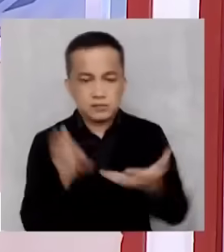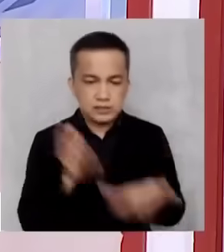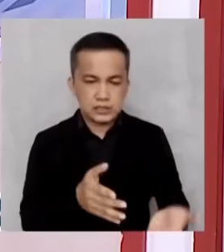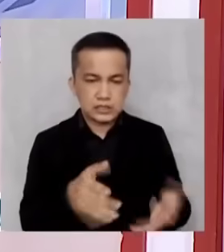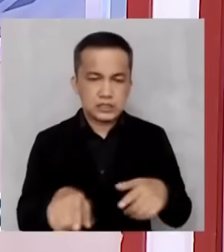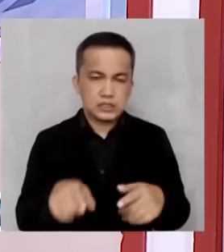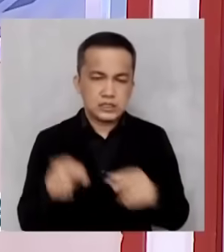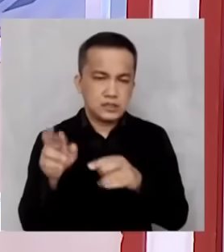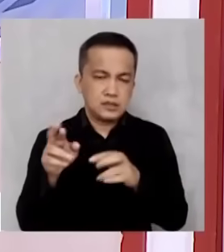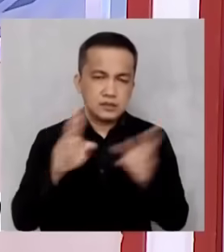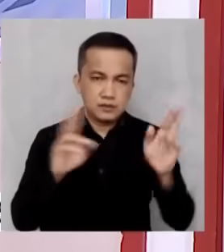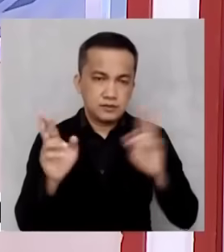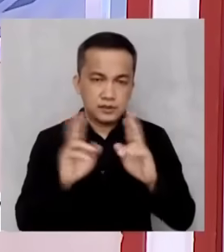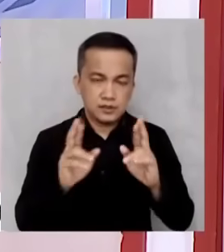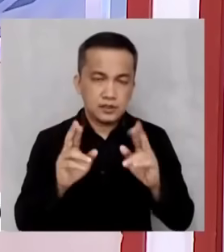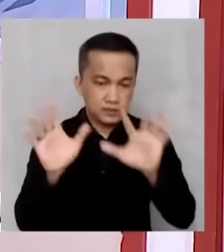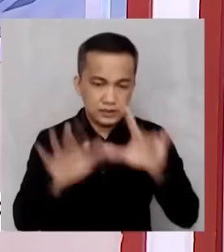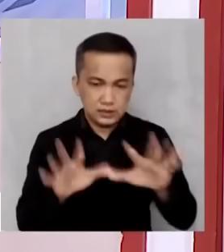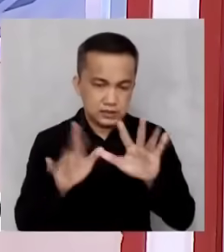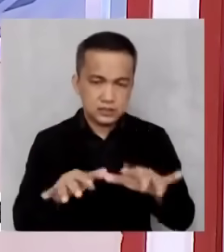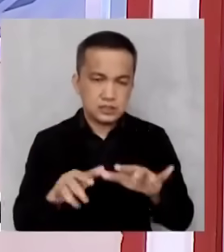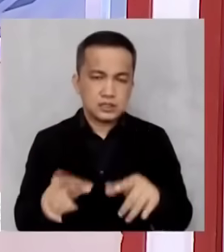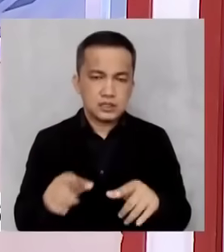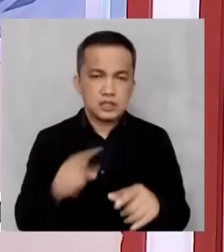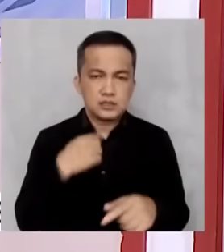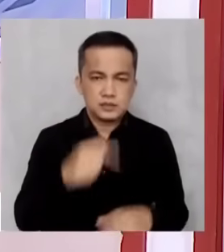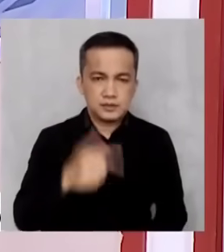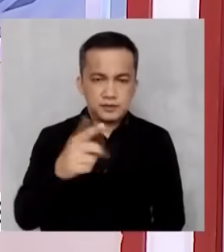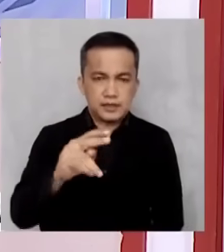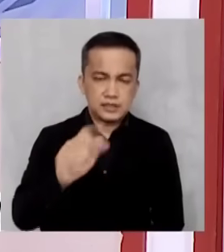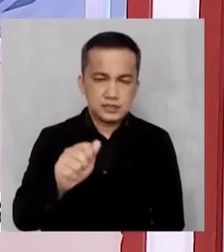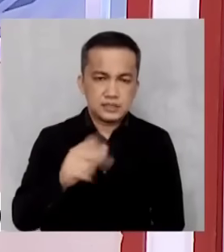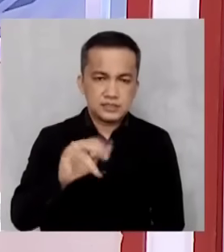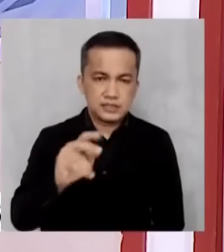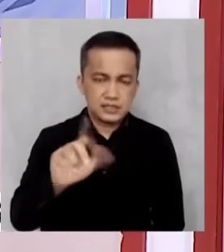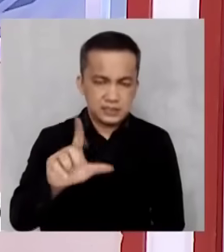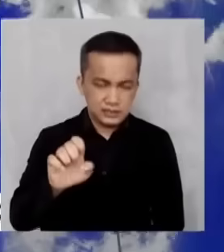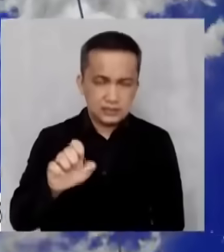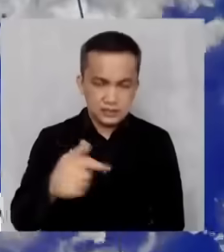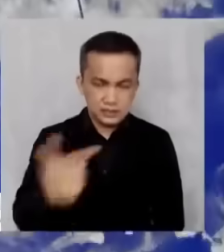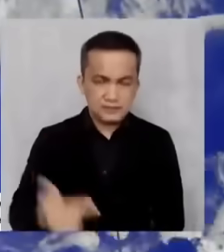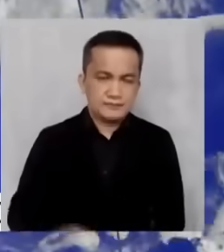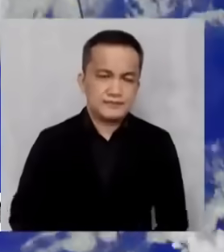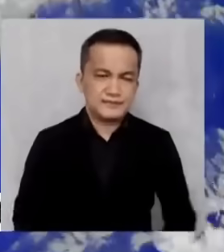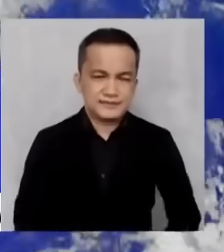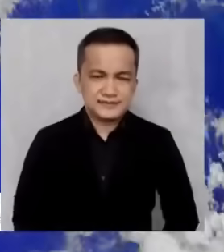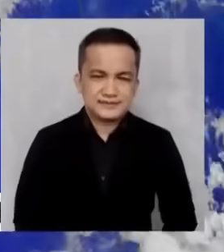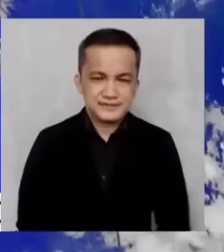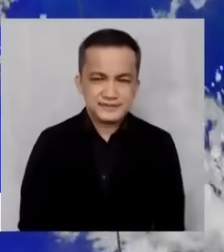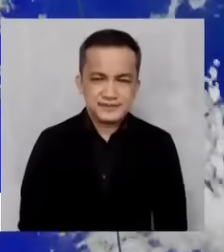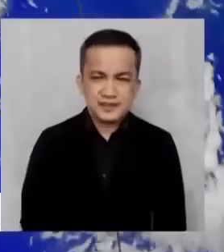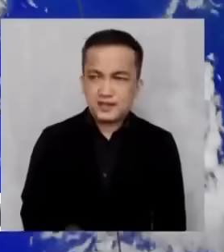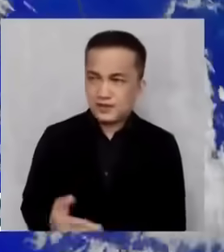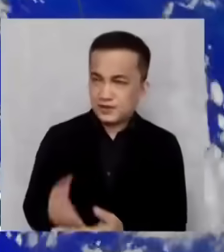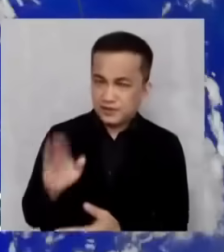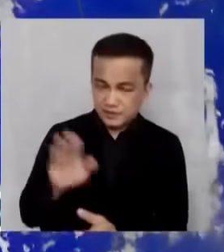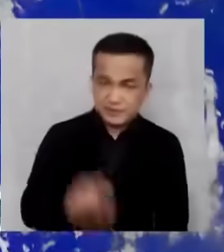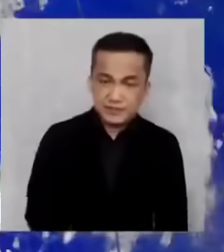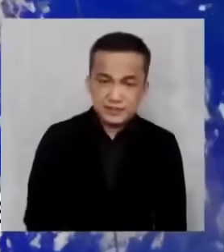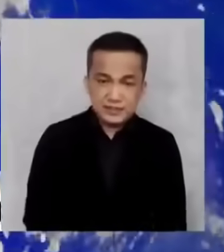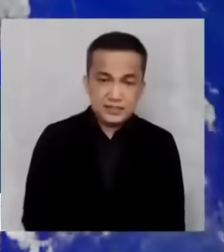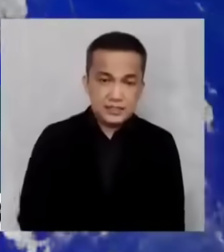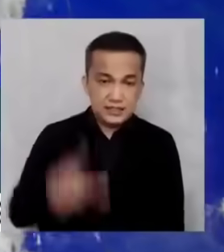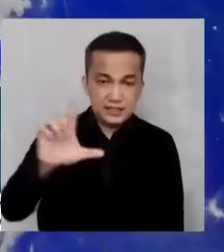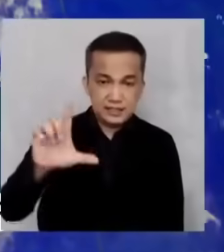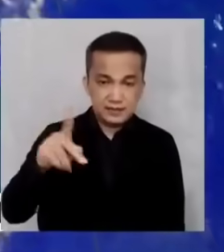more details now from PAGASA forecaster Chanel Dominguez. Chanel, over to you. Good afternoon. So today, the low-pressure area